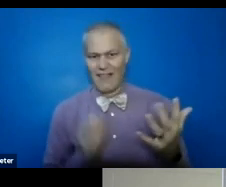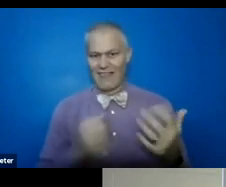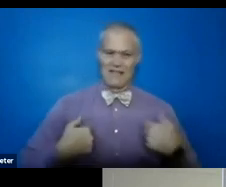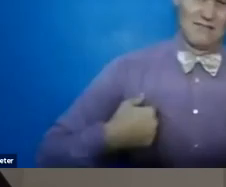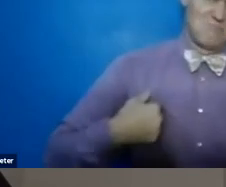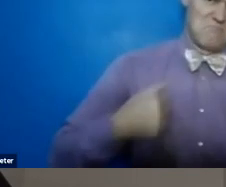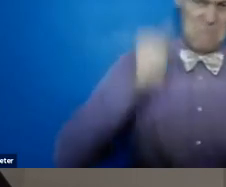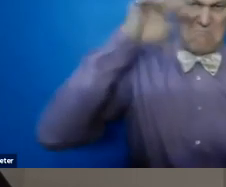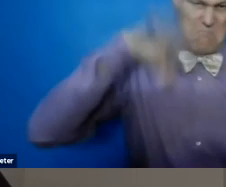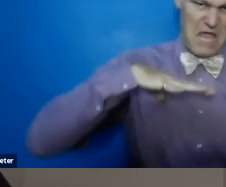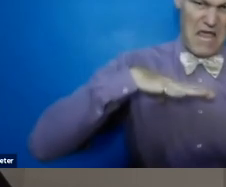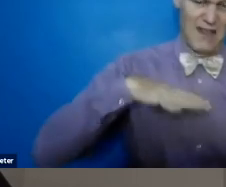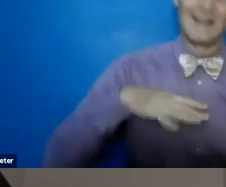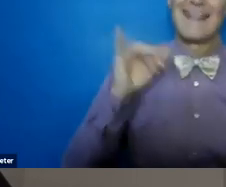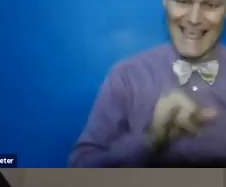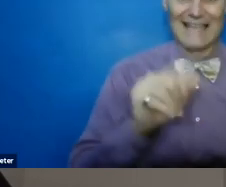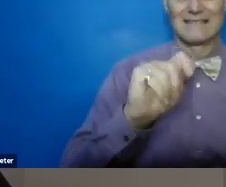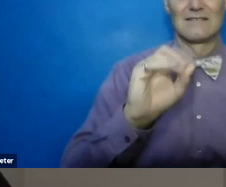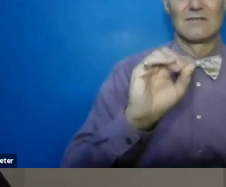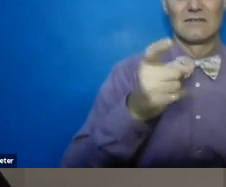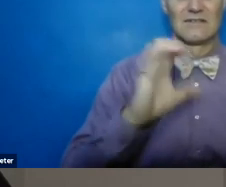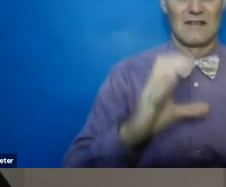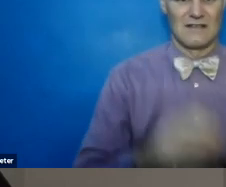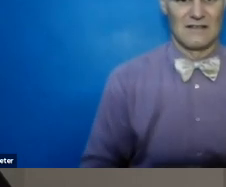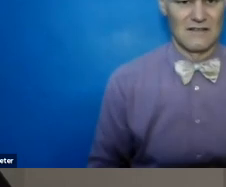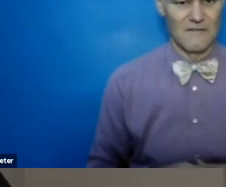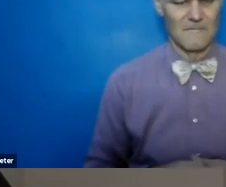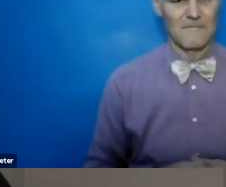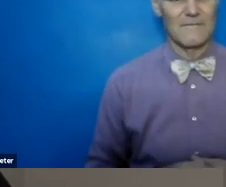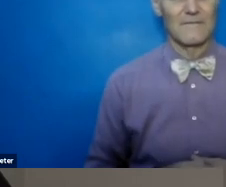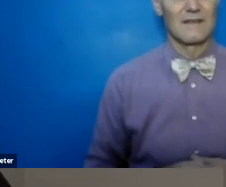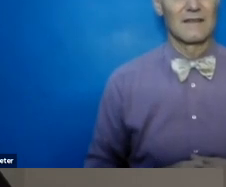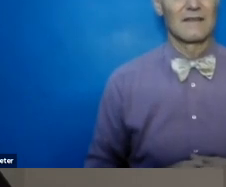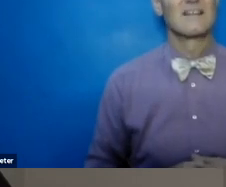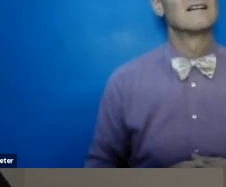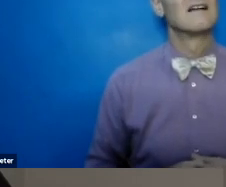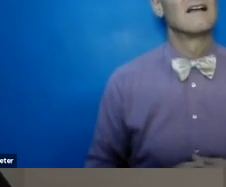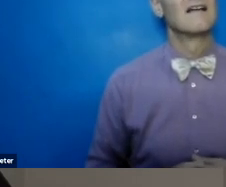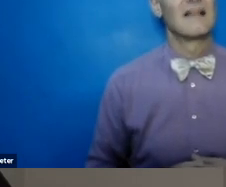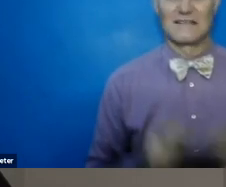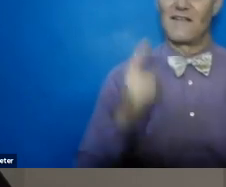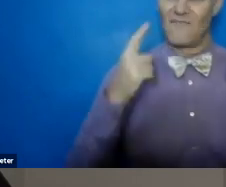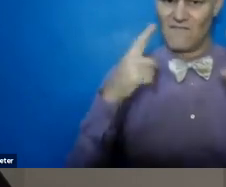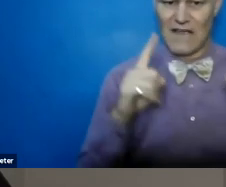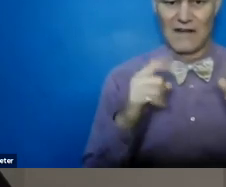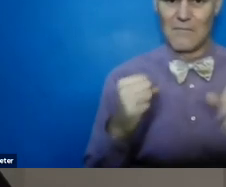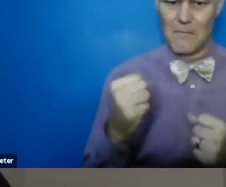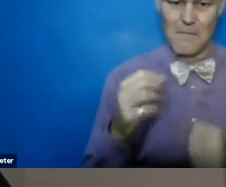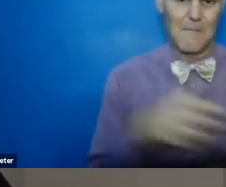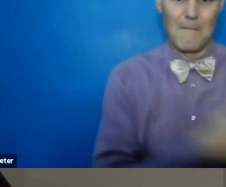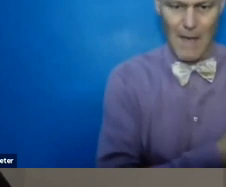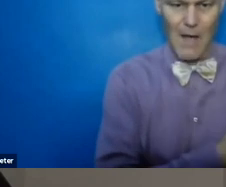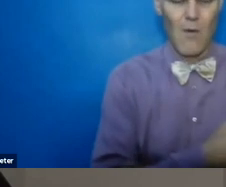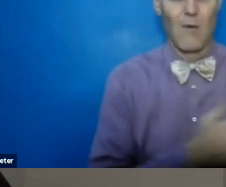toxic, not your being a man. So um, it, it's just so effective and powerful to help young